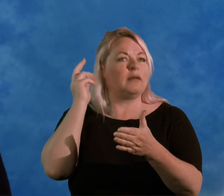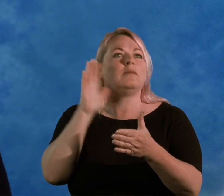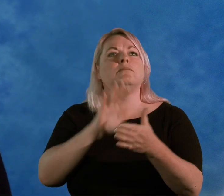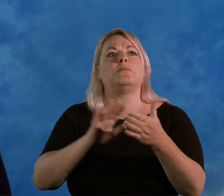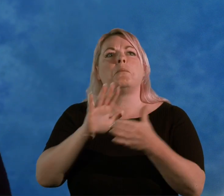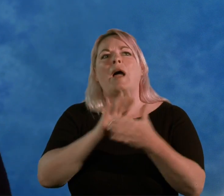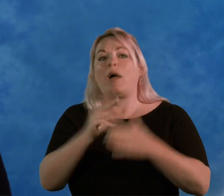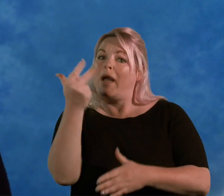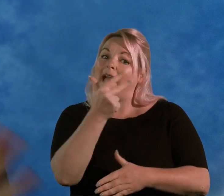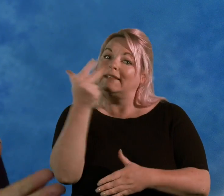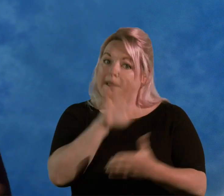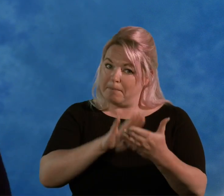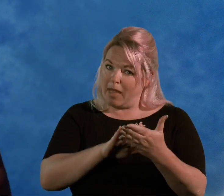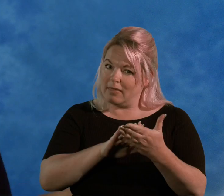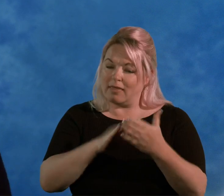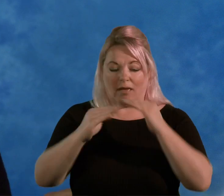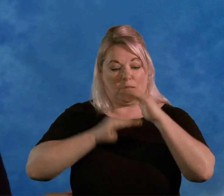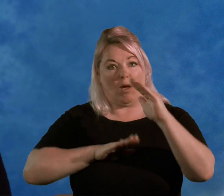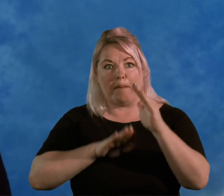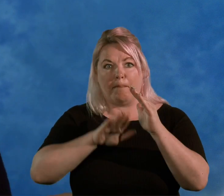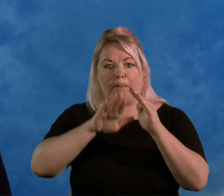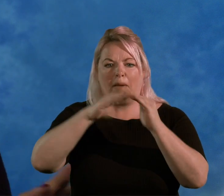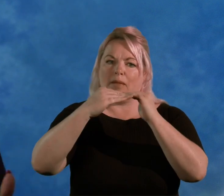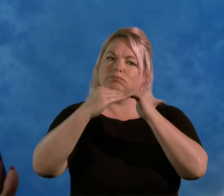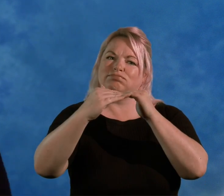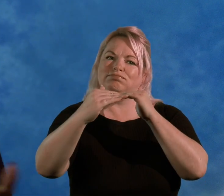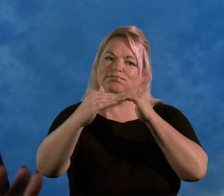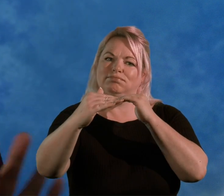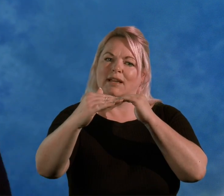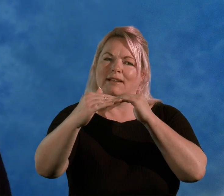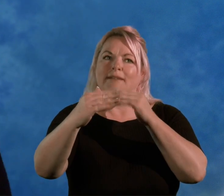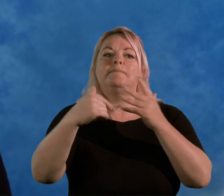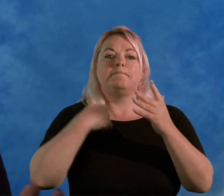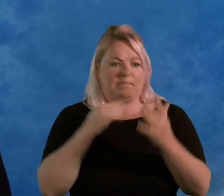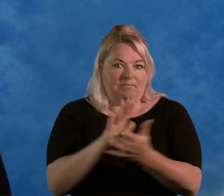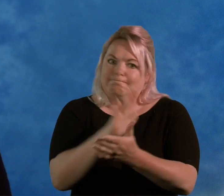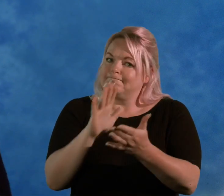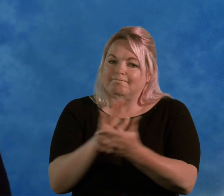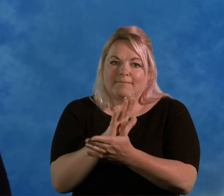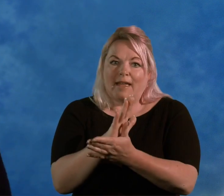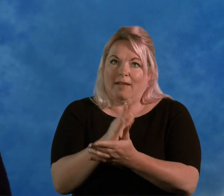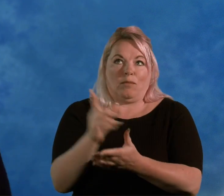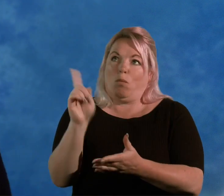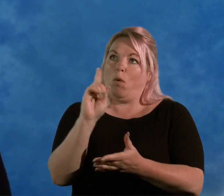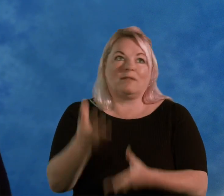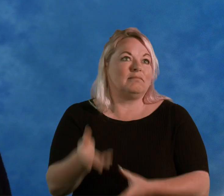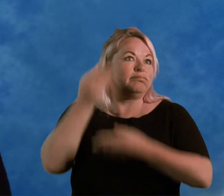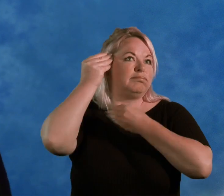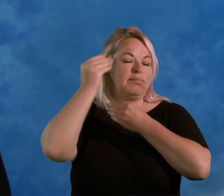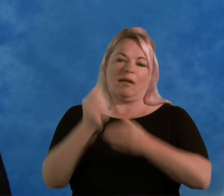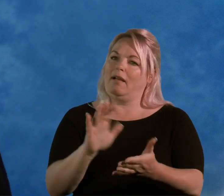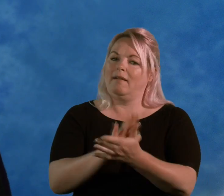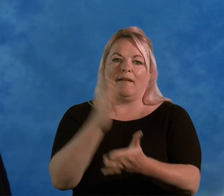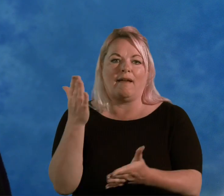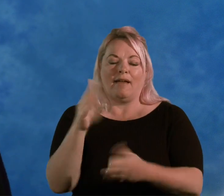about 18 months, it plateaued, if you like, and I was really delighted with what I was hearing.